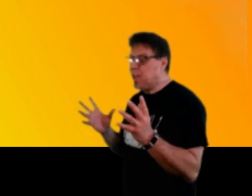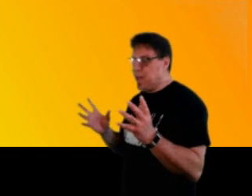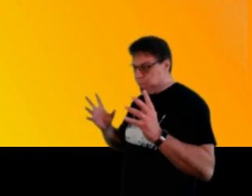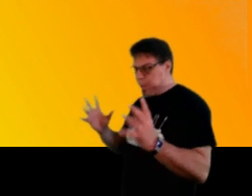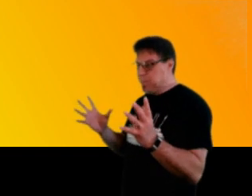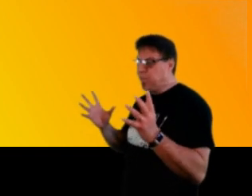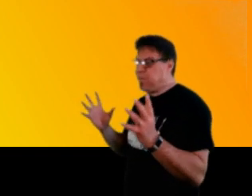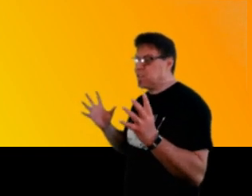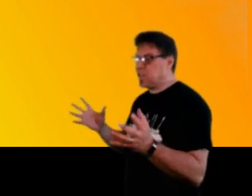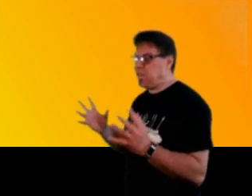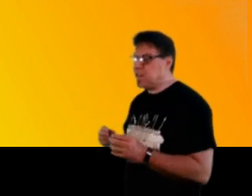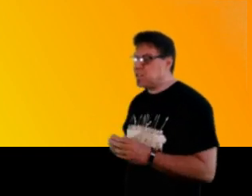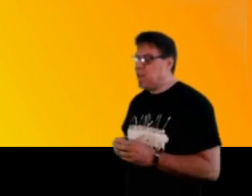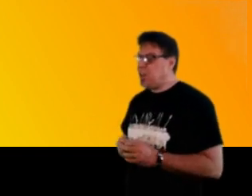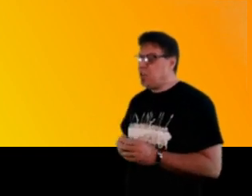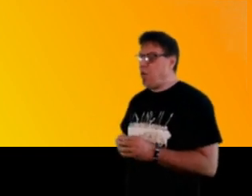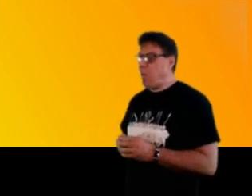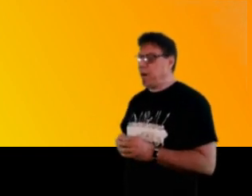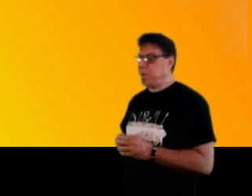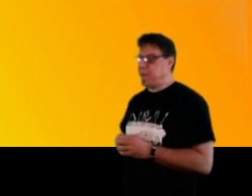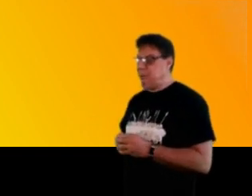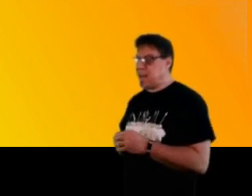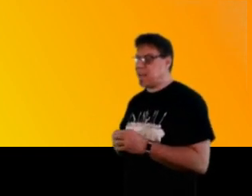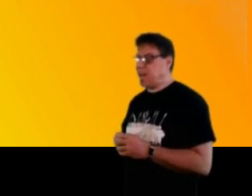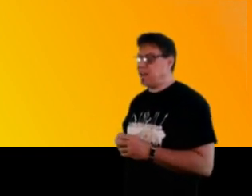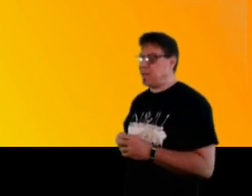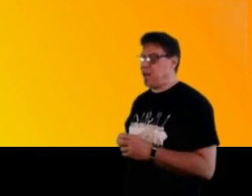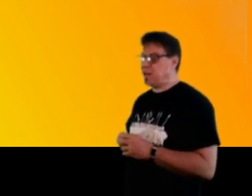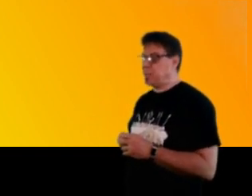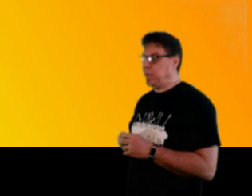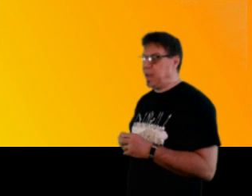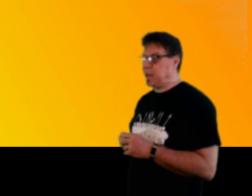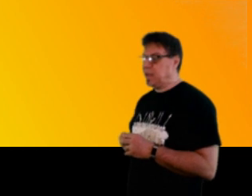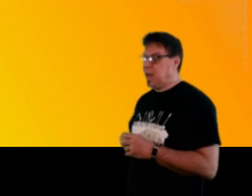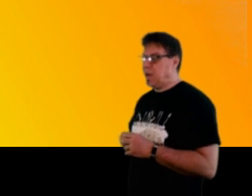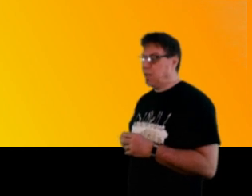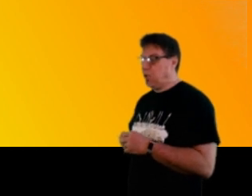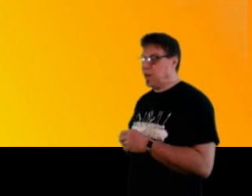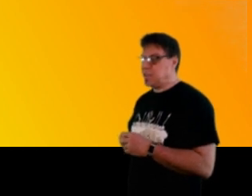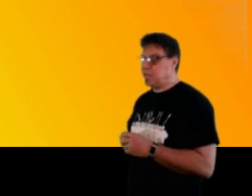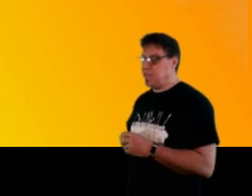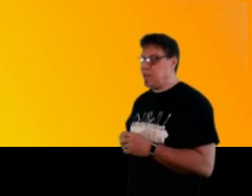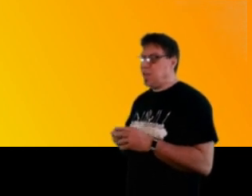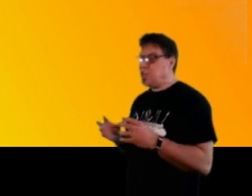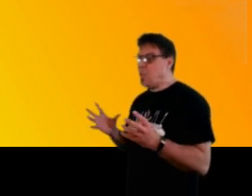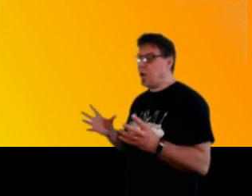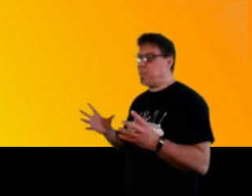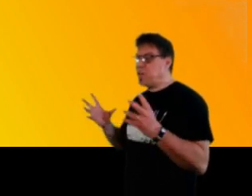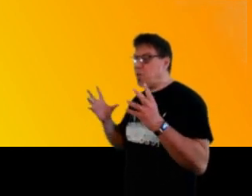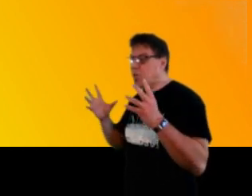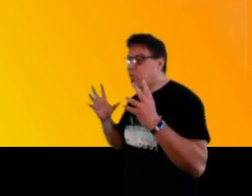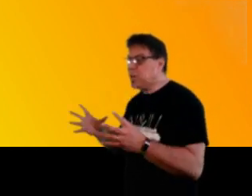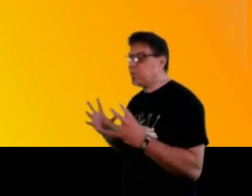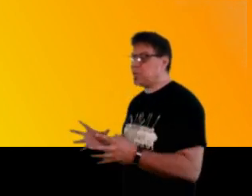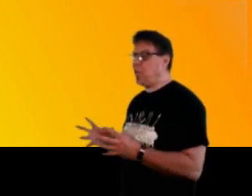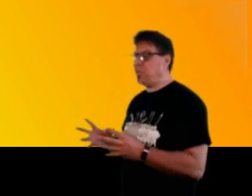real people face to face? You don't want to be any kind of character playing a role on TV. You want to be your